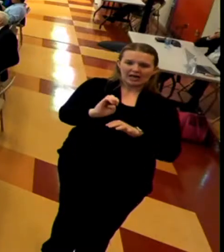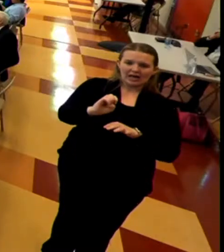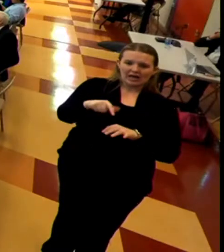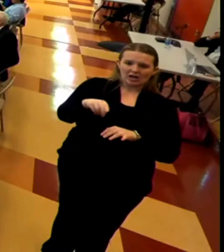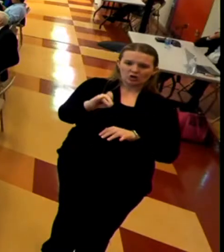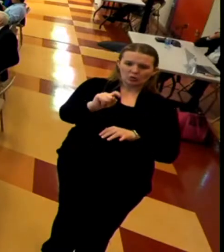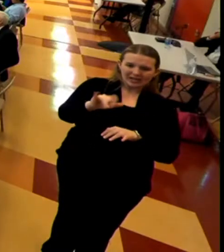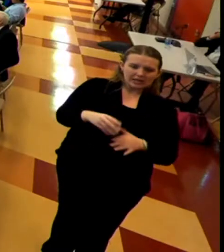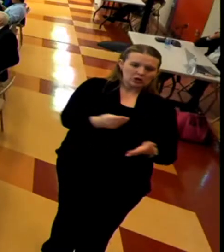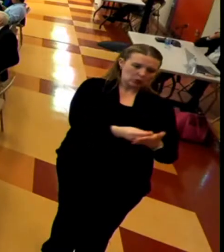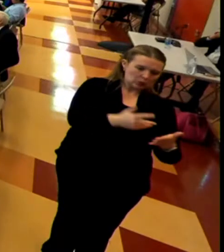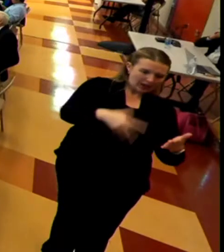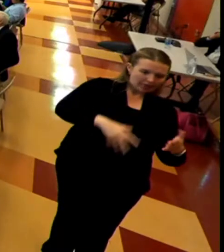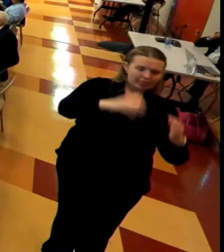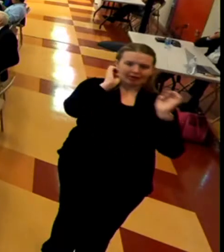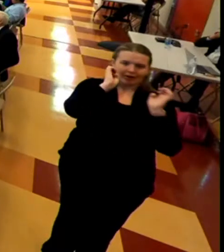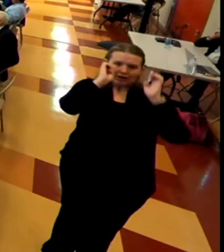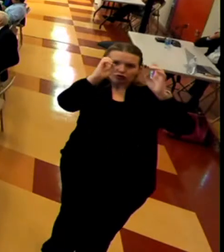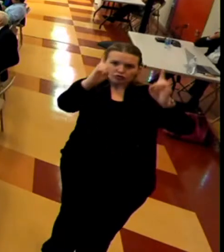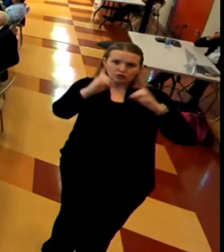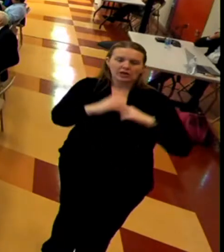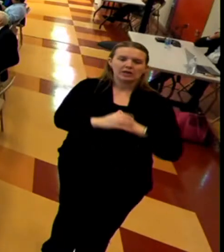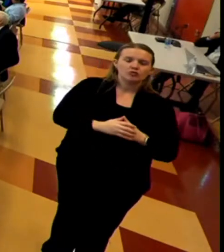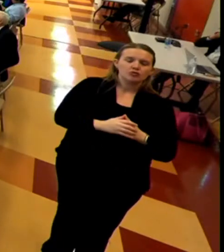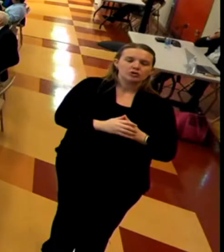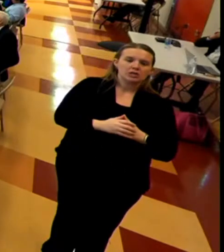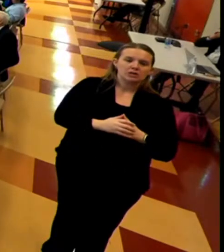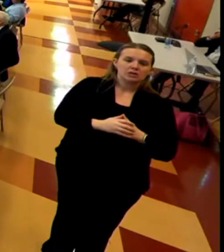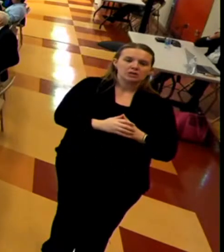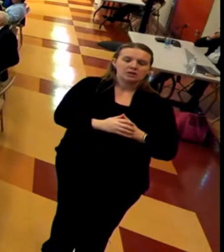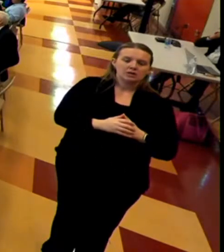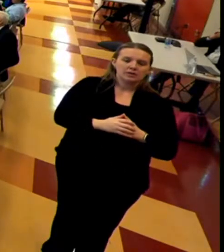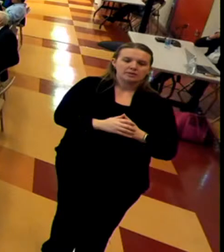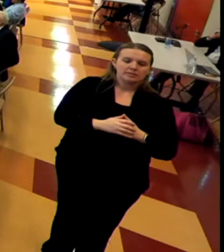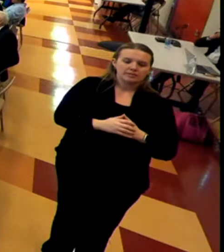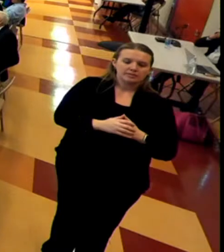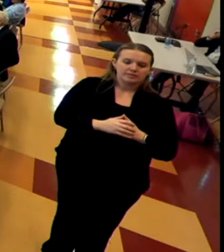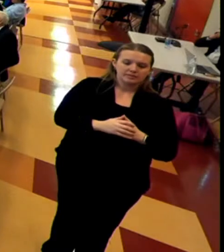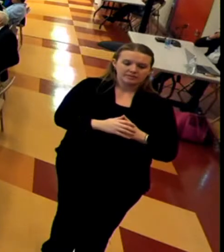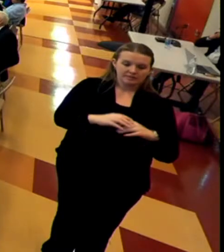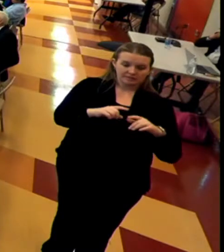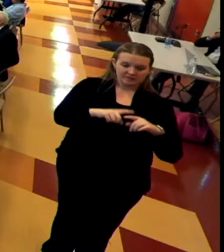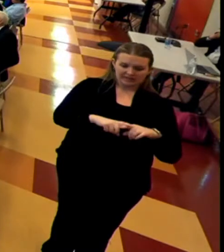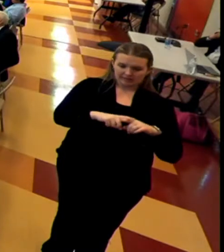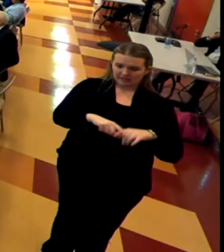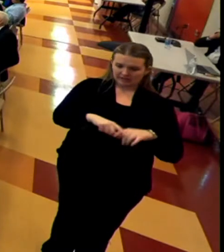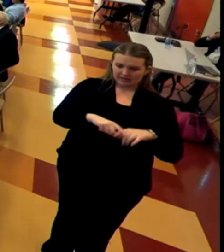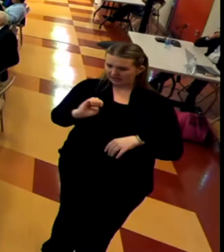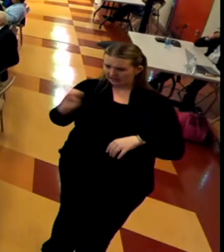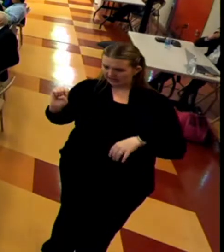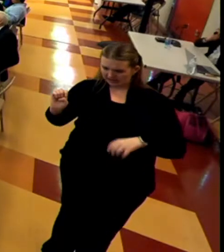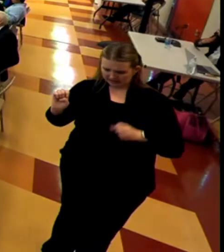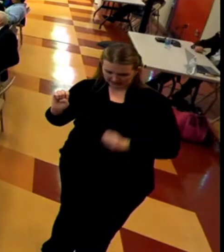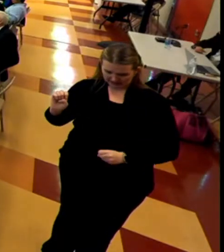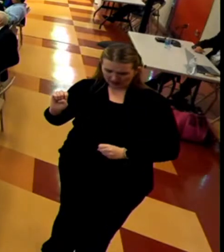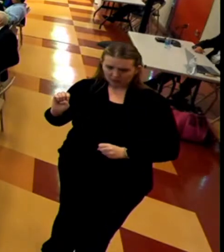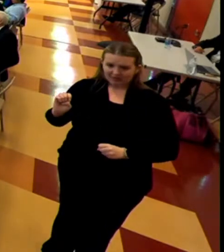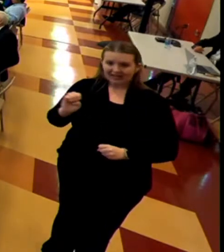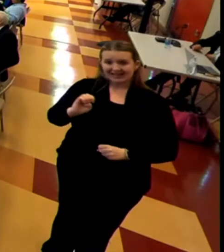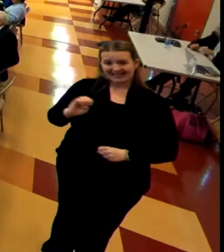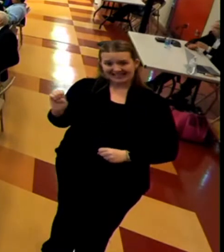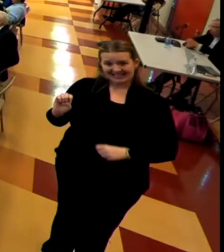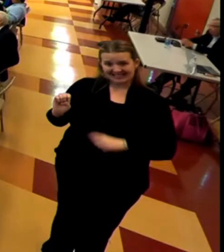wealth, education, based on the east side and south side. The east side